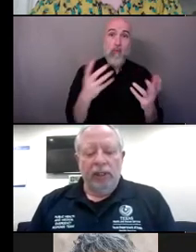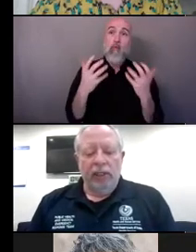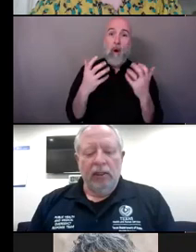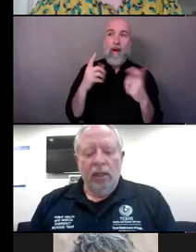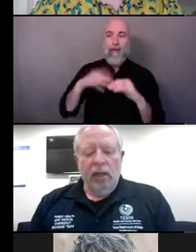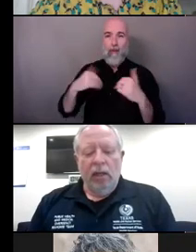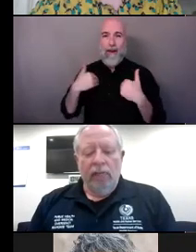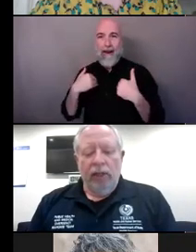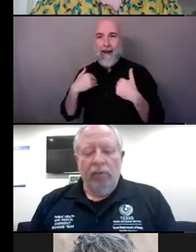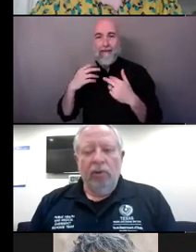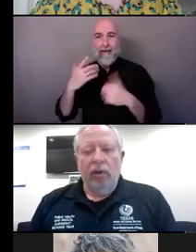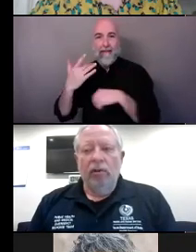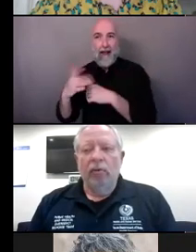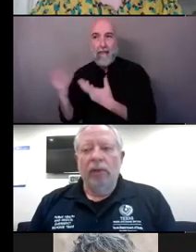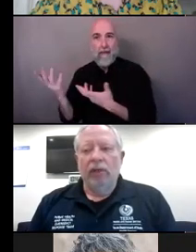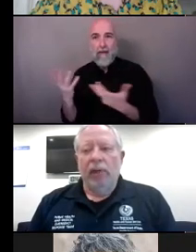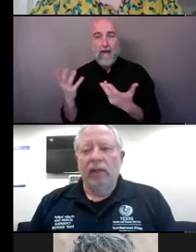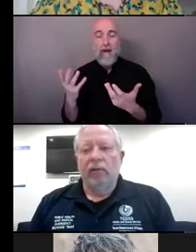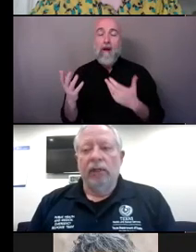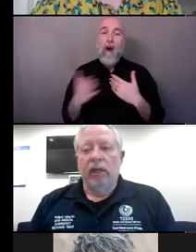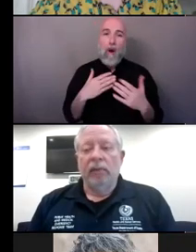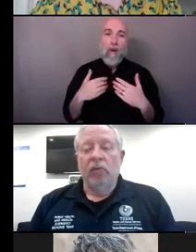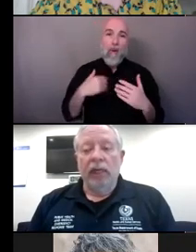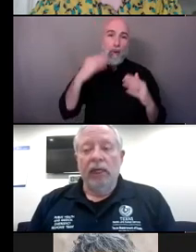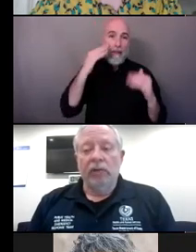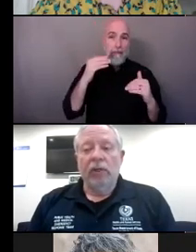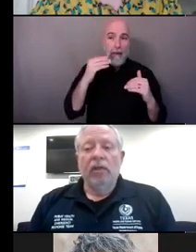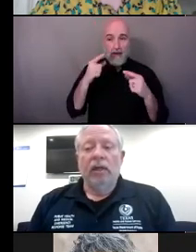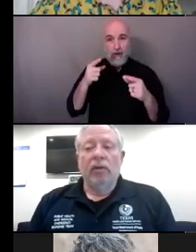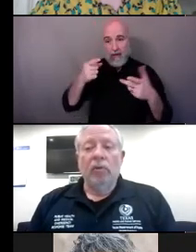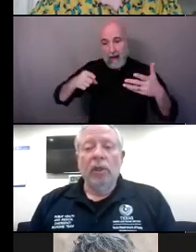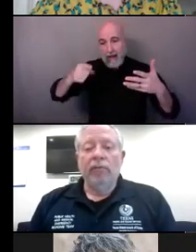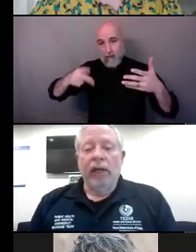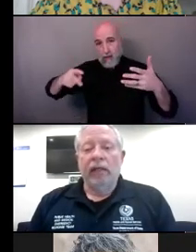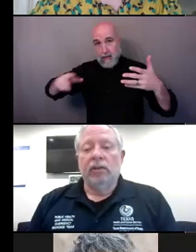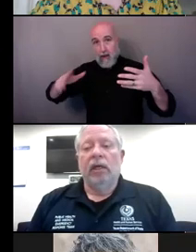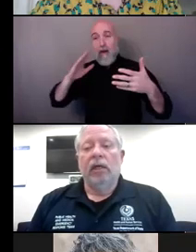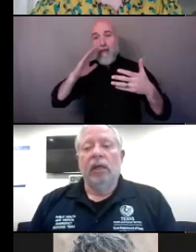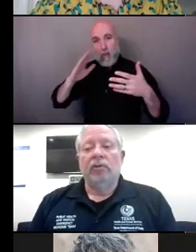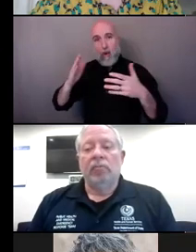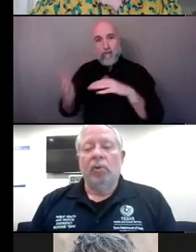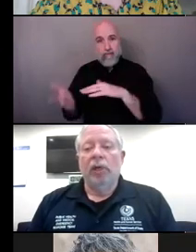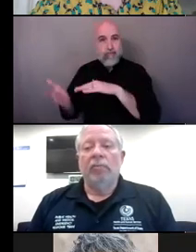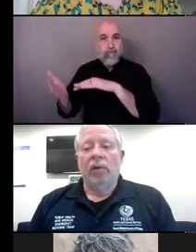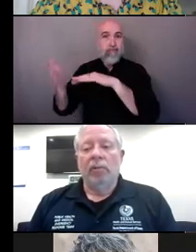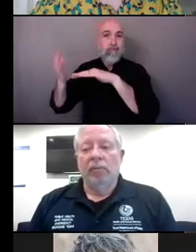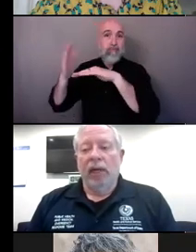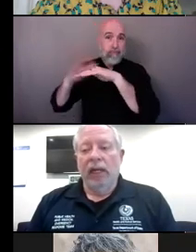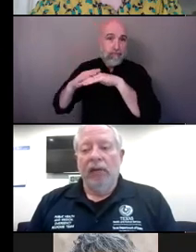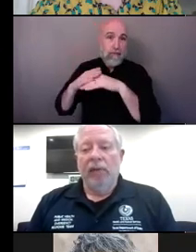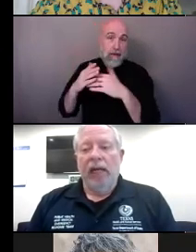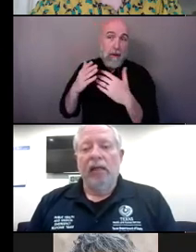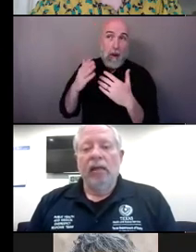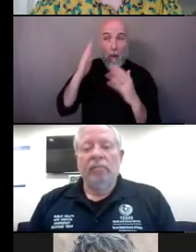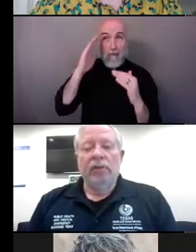have vaccine available, although we expect over the coming weeks that there will, in fact, at some point, probably by